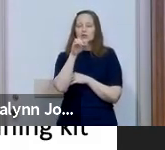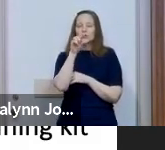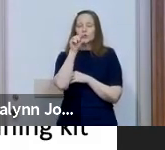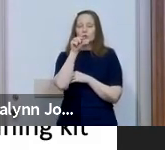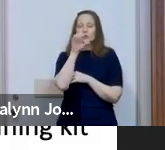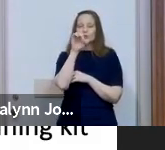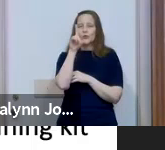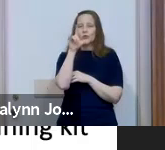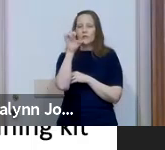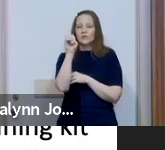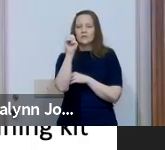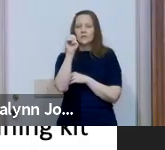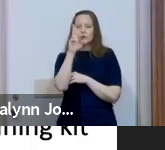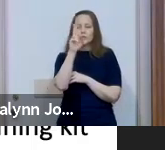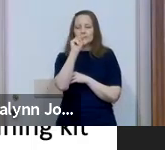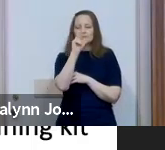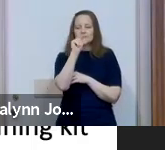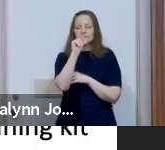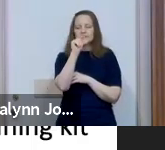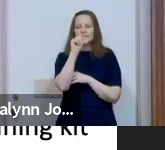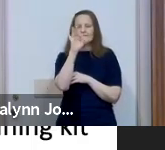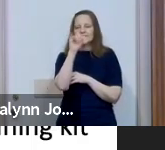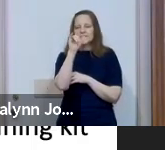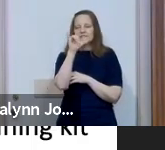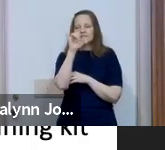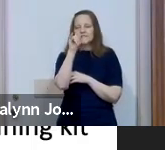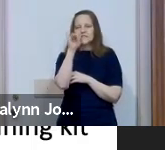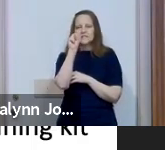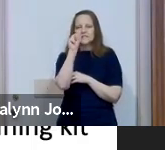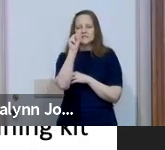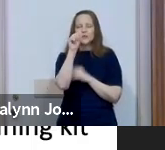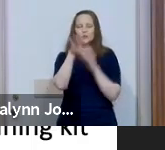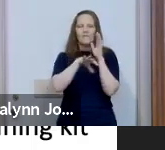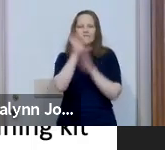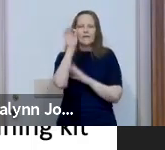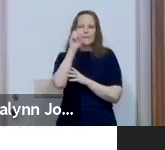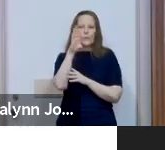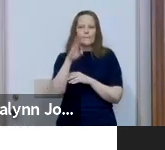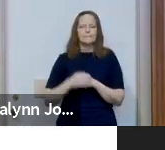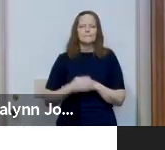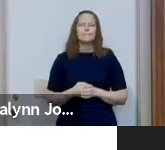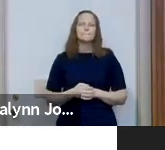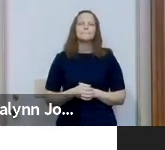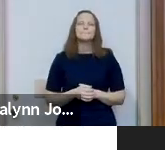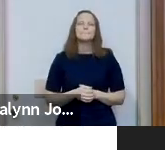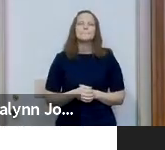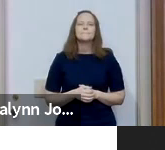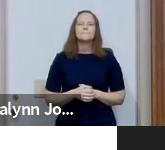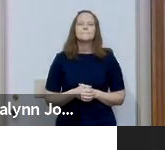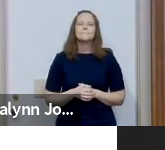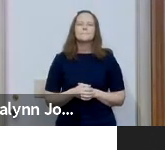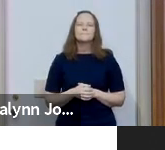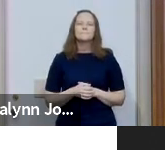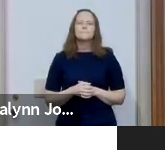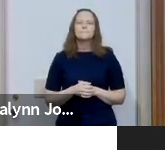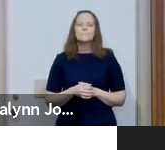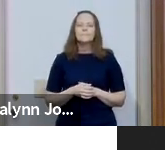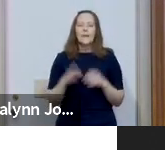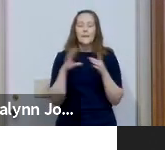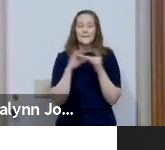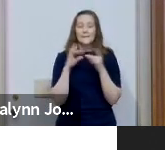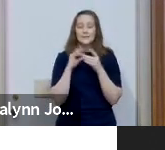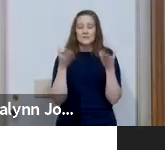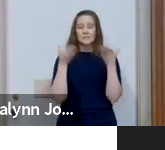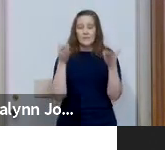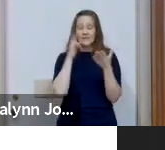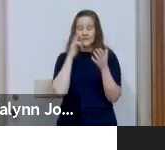UNT facilities and you'll find the webpage and our COVID link. Next slide. I mentioned supplies for the